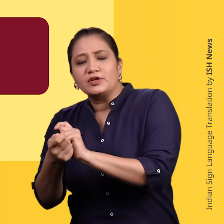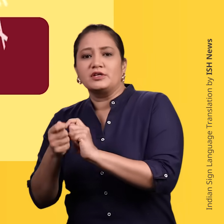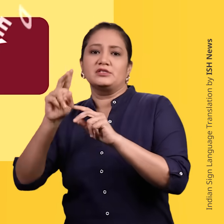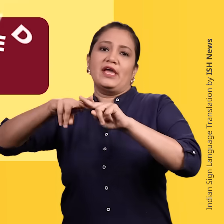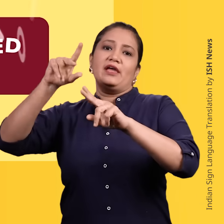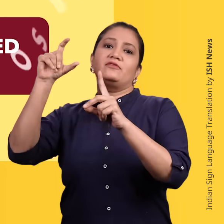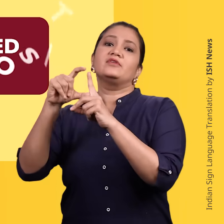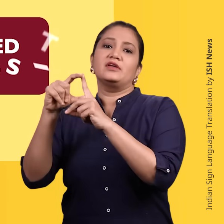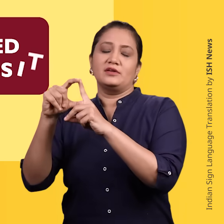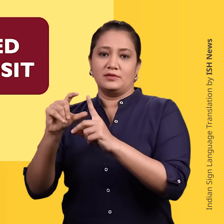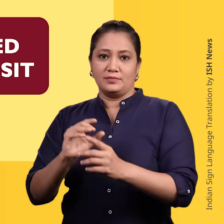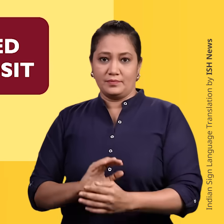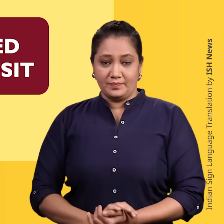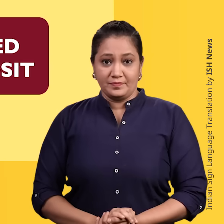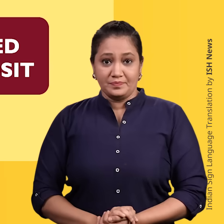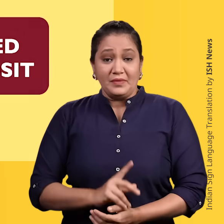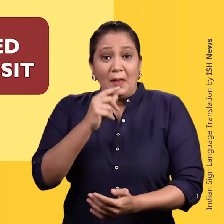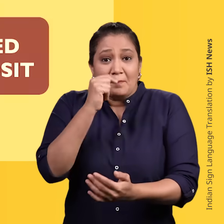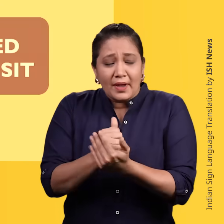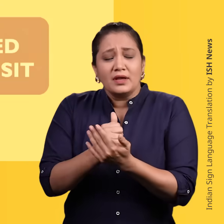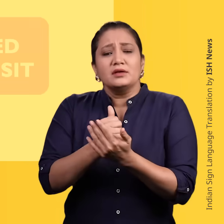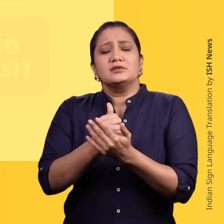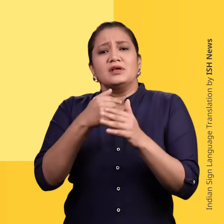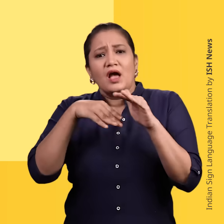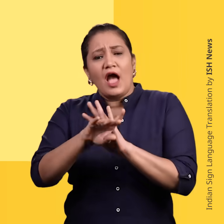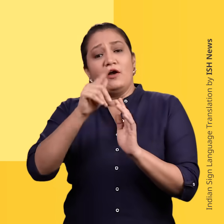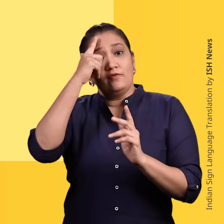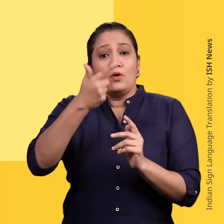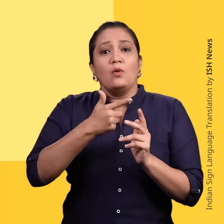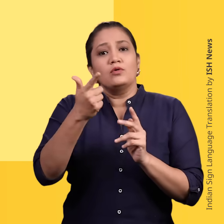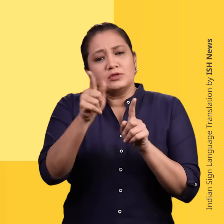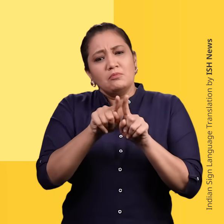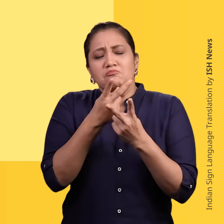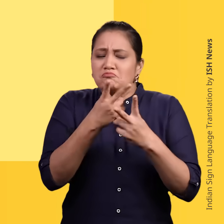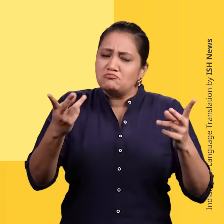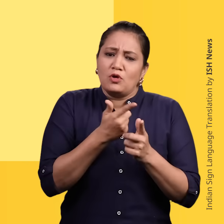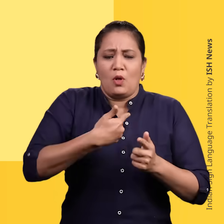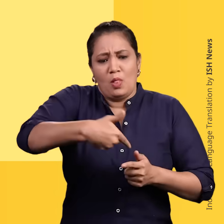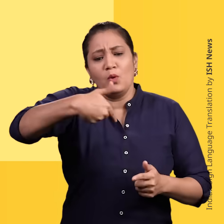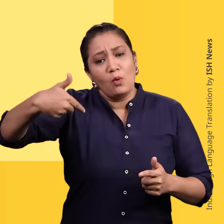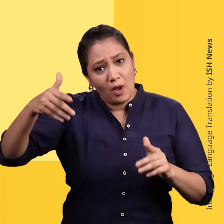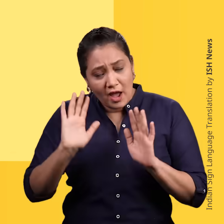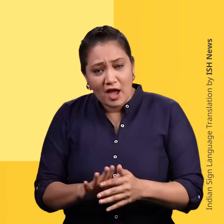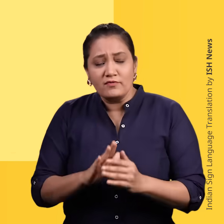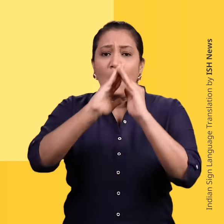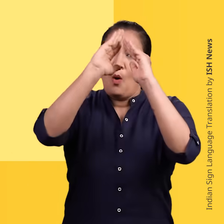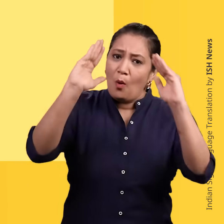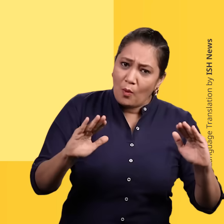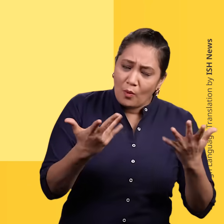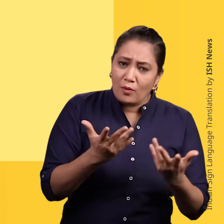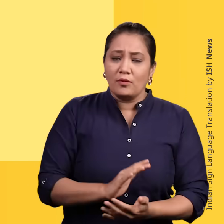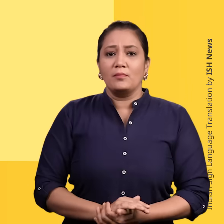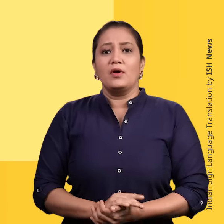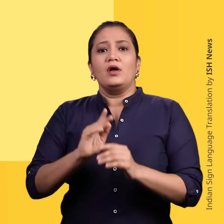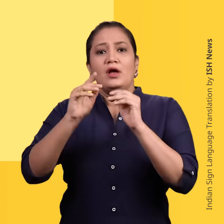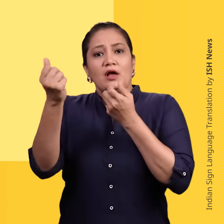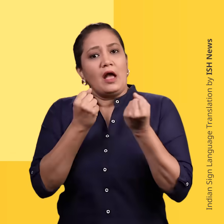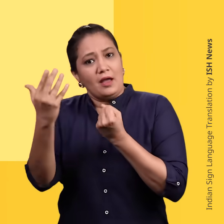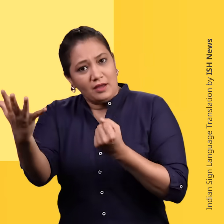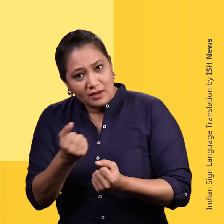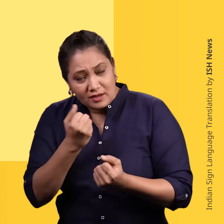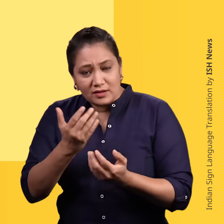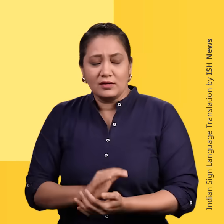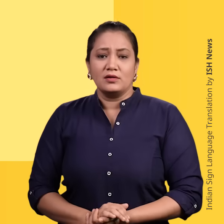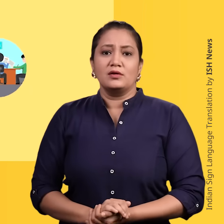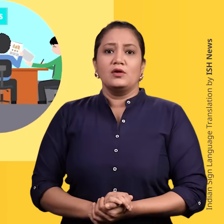open a fixed deposit. Banks also give loans for various purposes like building a house,